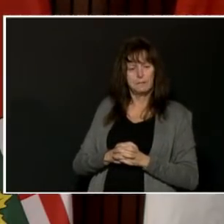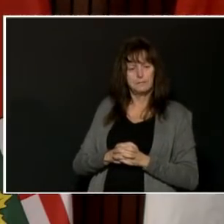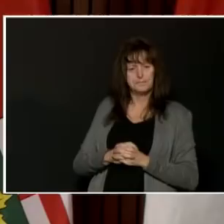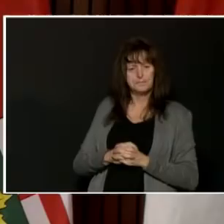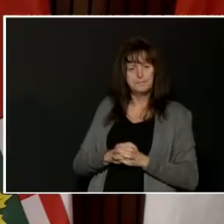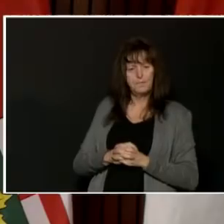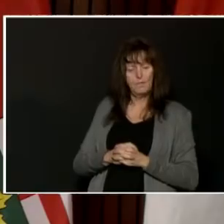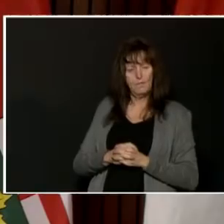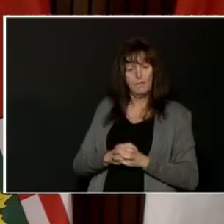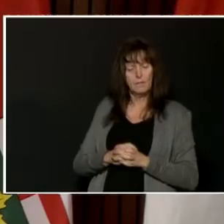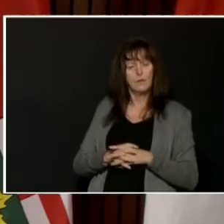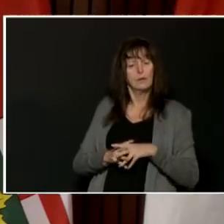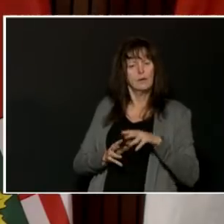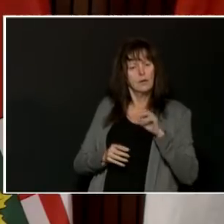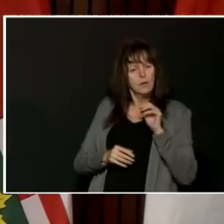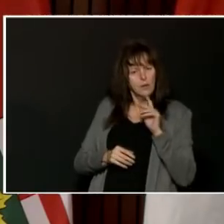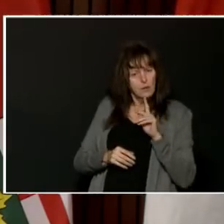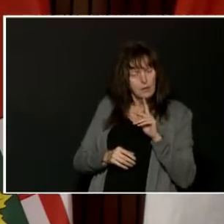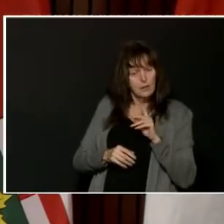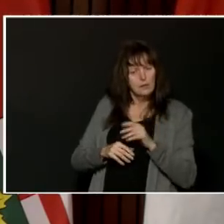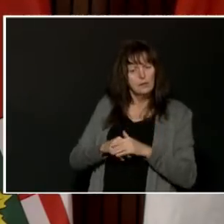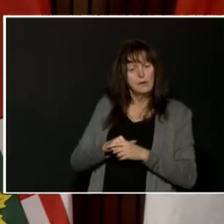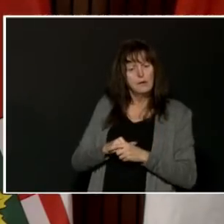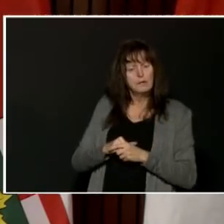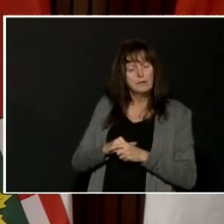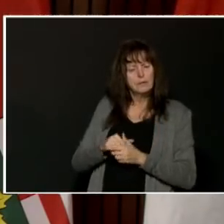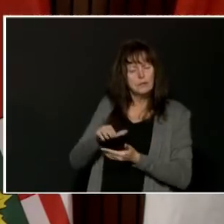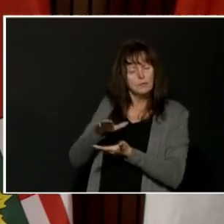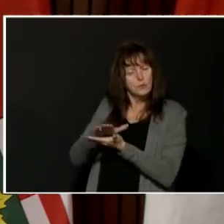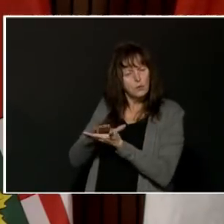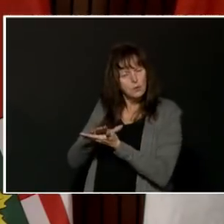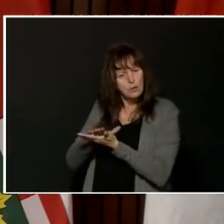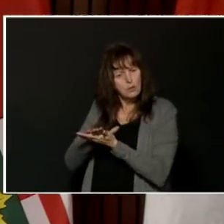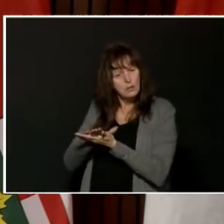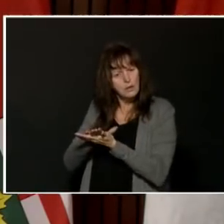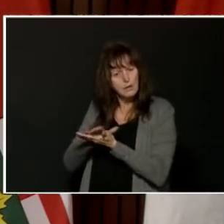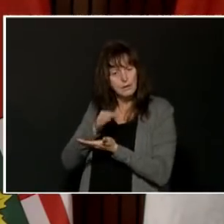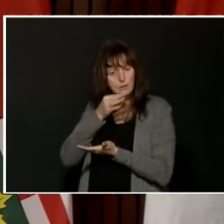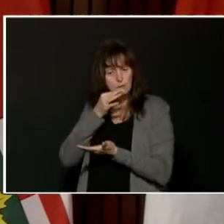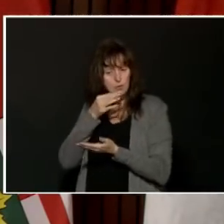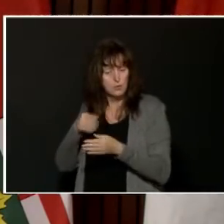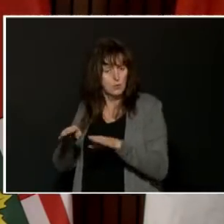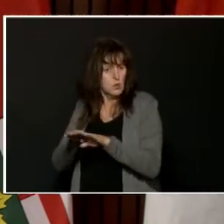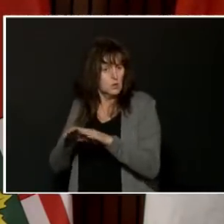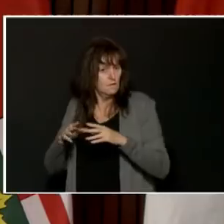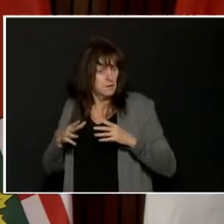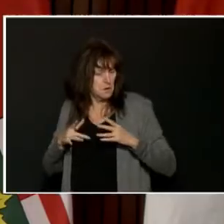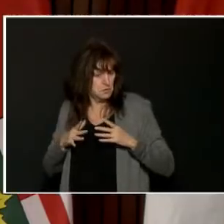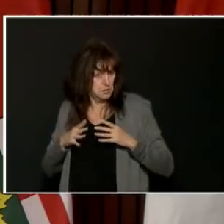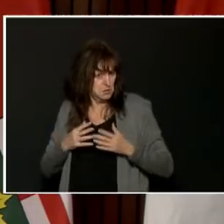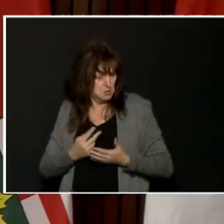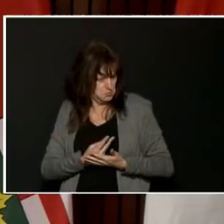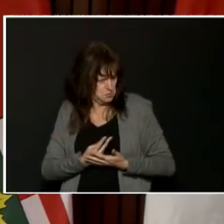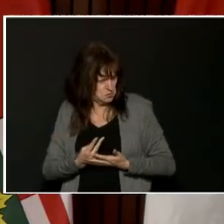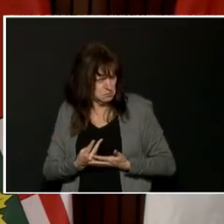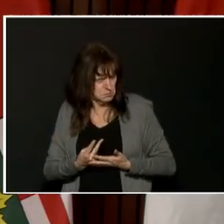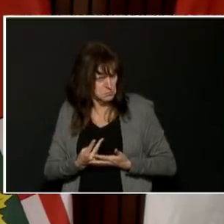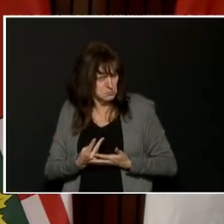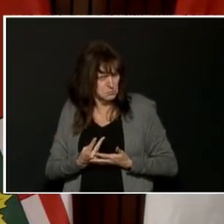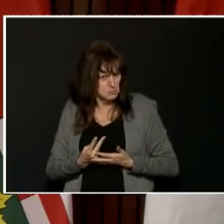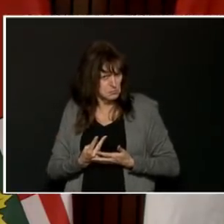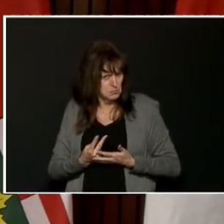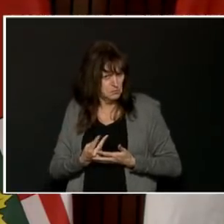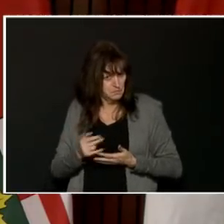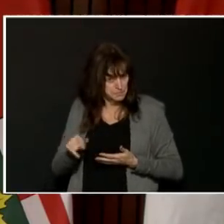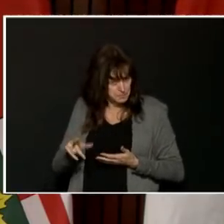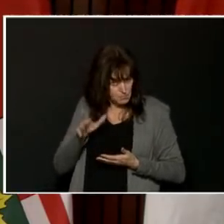Just to follow up on that, school's about to close for the holidays. Does that help us at all?